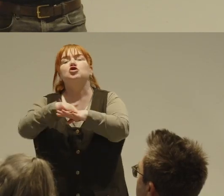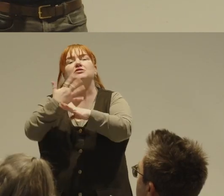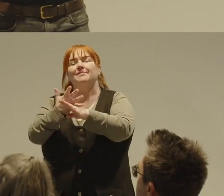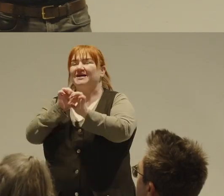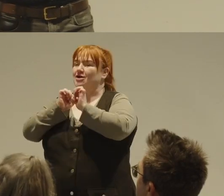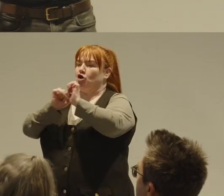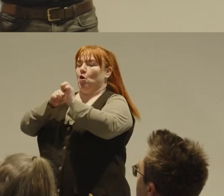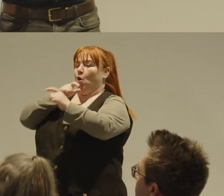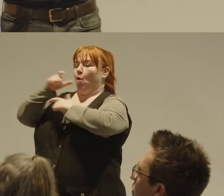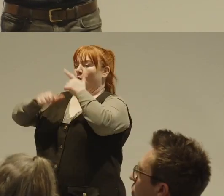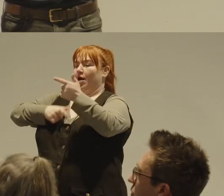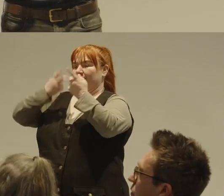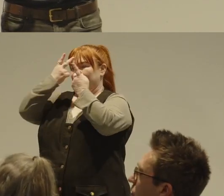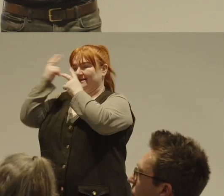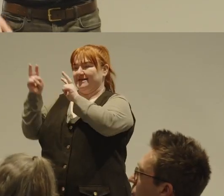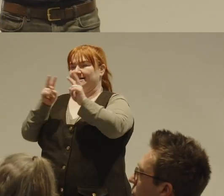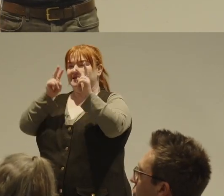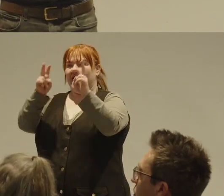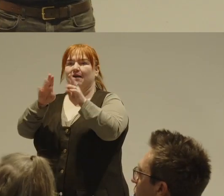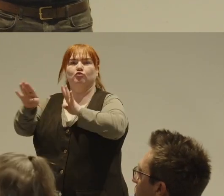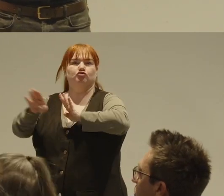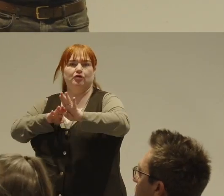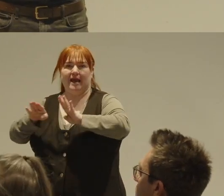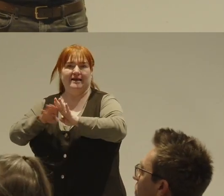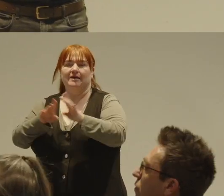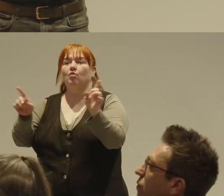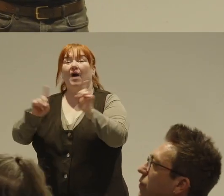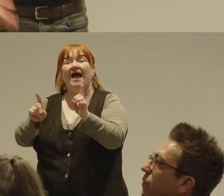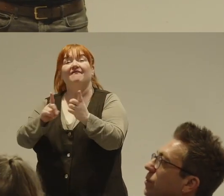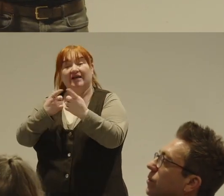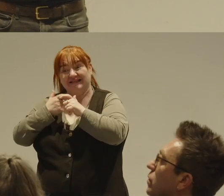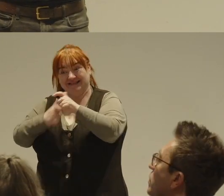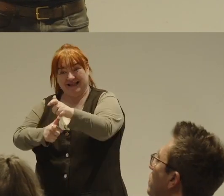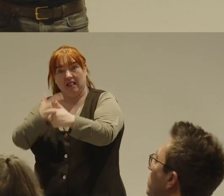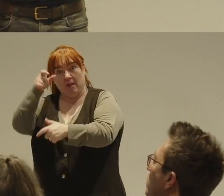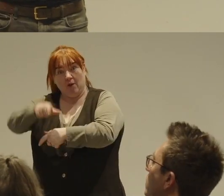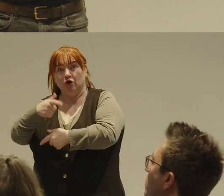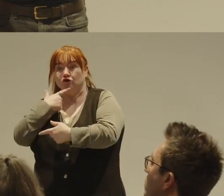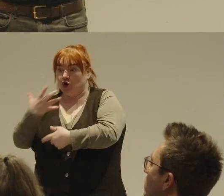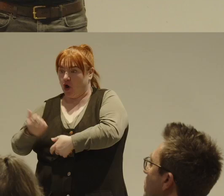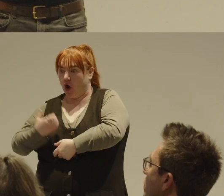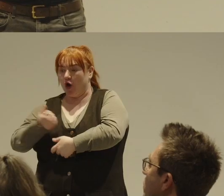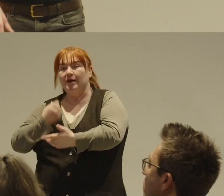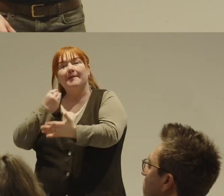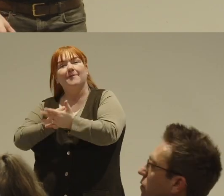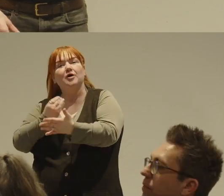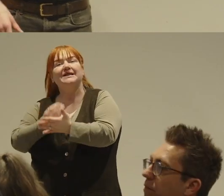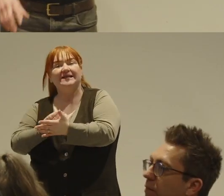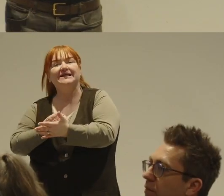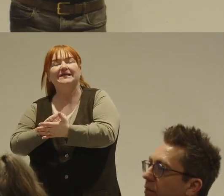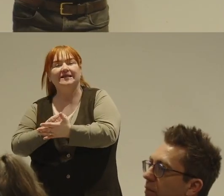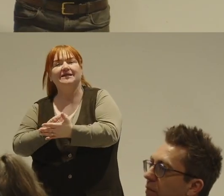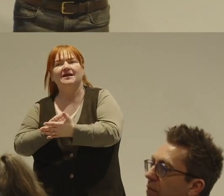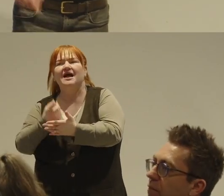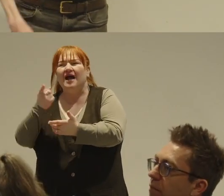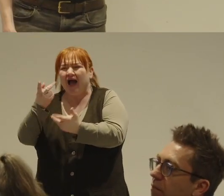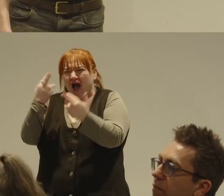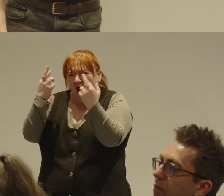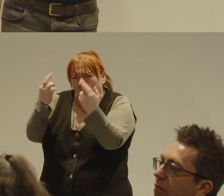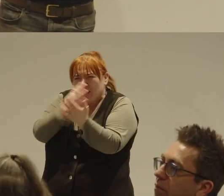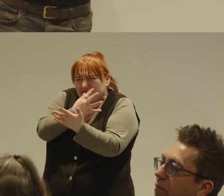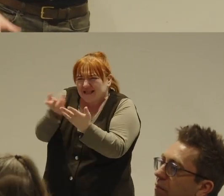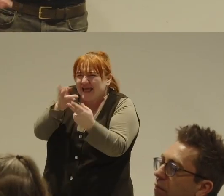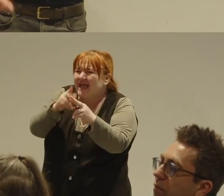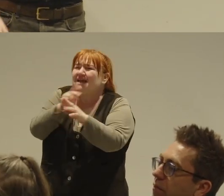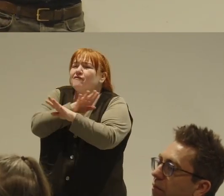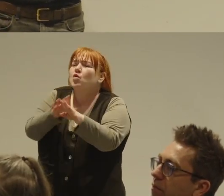not. It's still them earning money, if that makes sense. Okay. All right. Thank you. No worries. And if that's not clear, follow up with an email and I can look at the